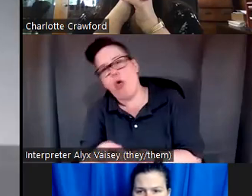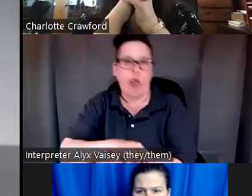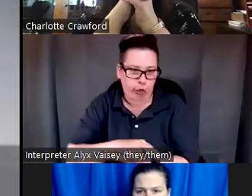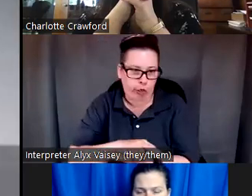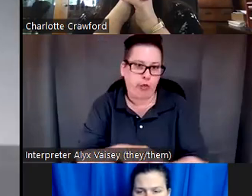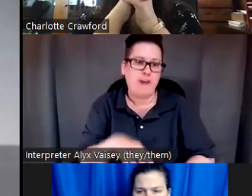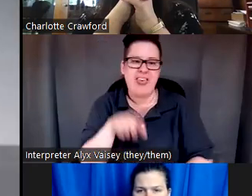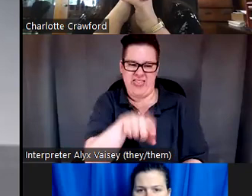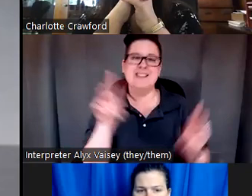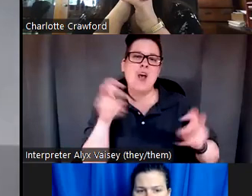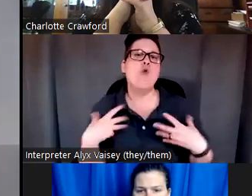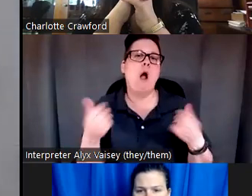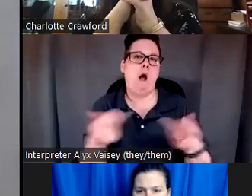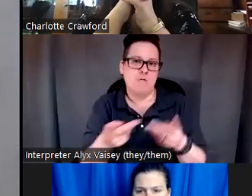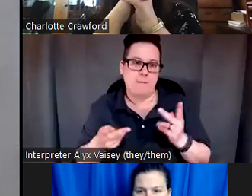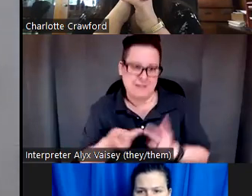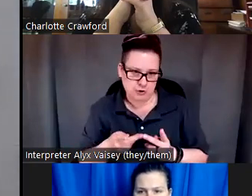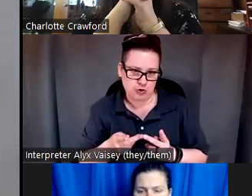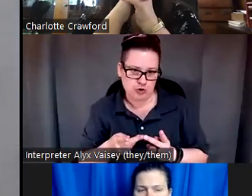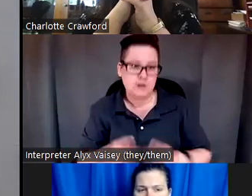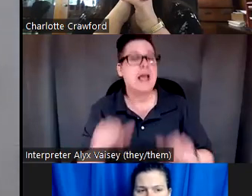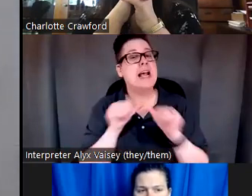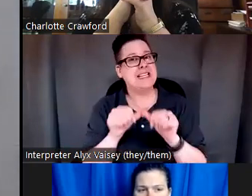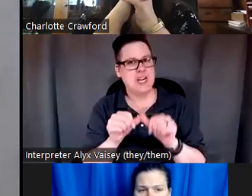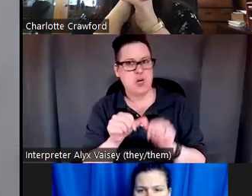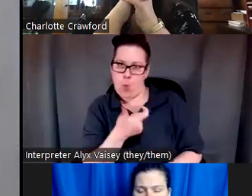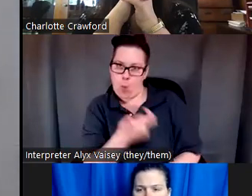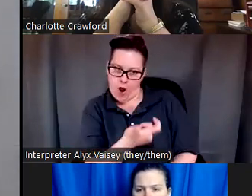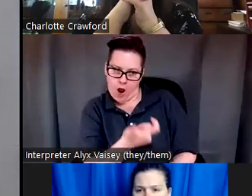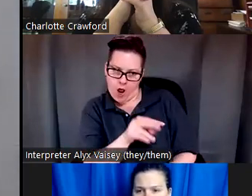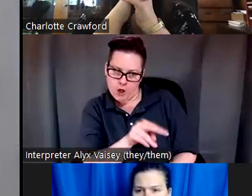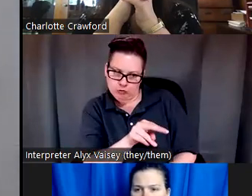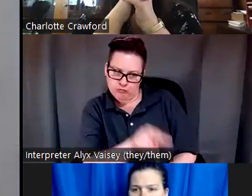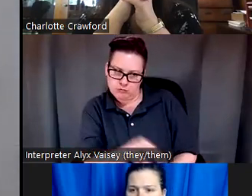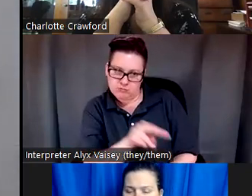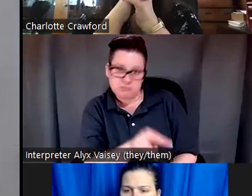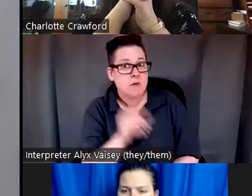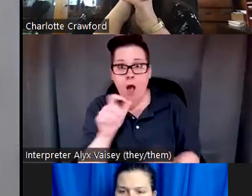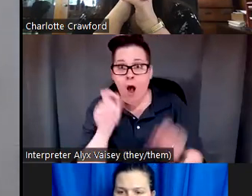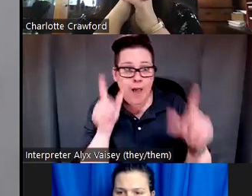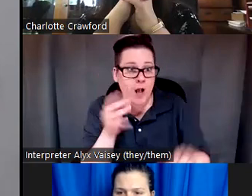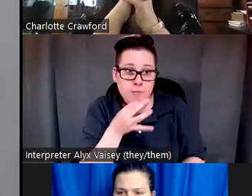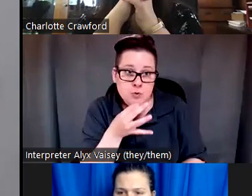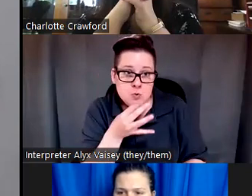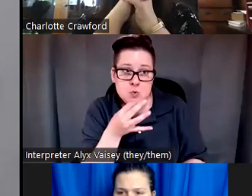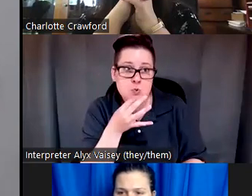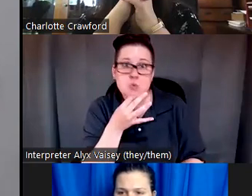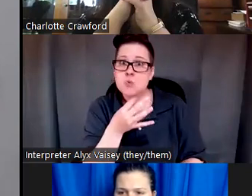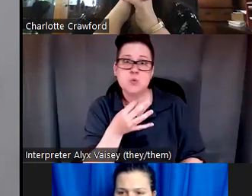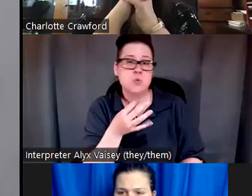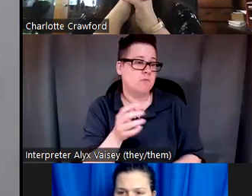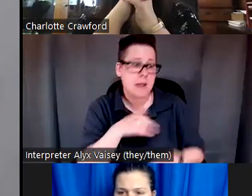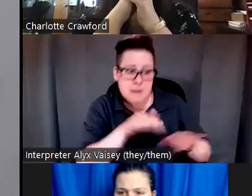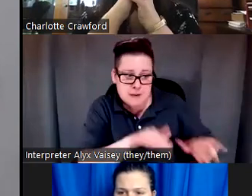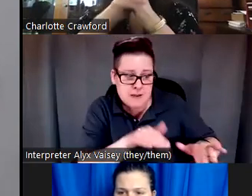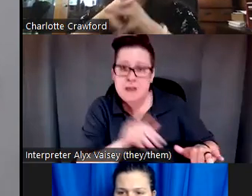as the recovery position. Continue to watch the person closely. If they do not wake up or respond to your voice or touch, or